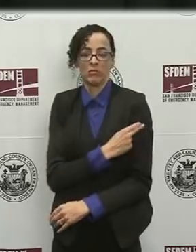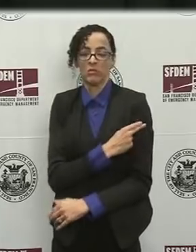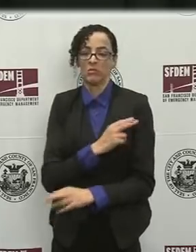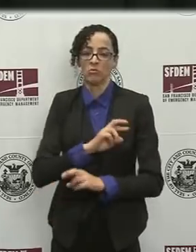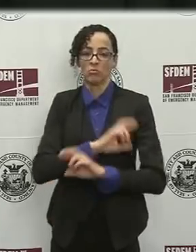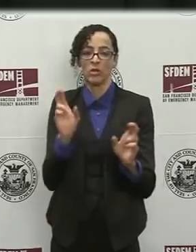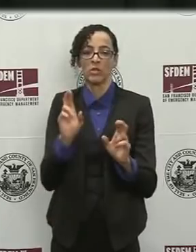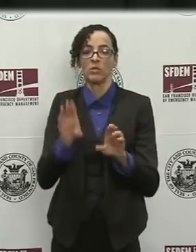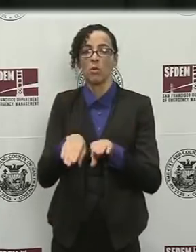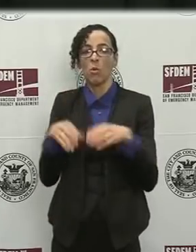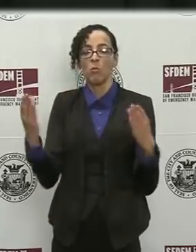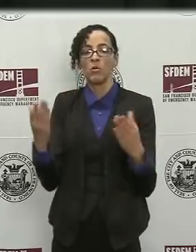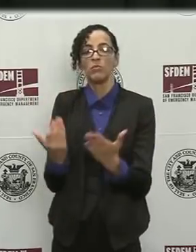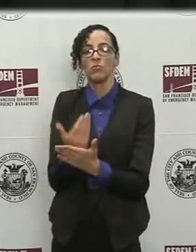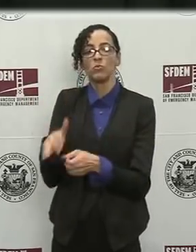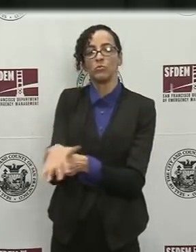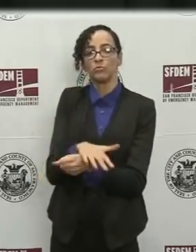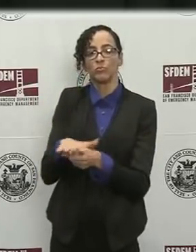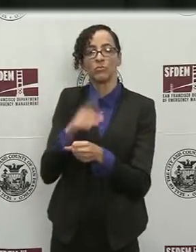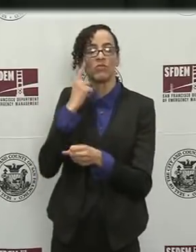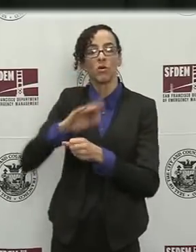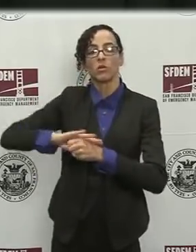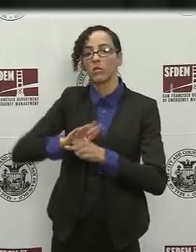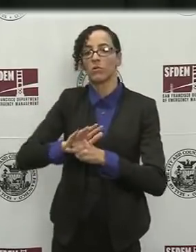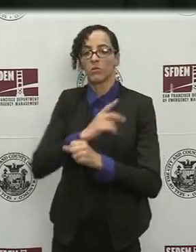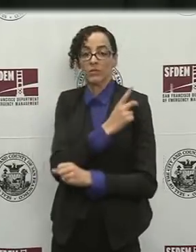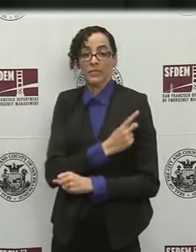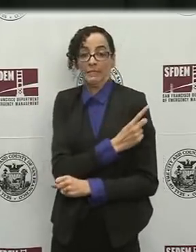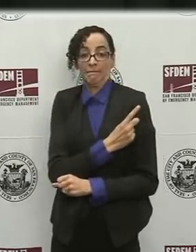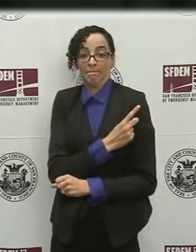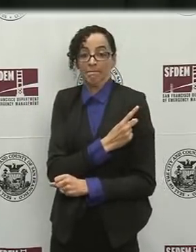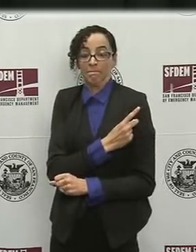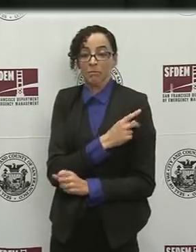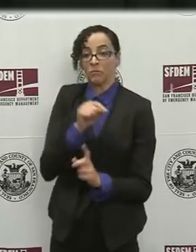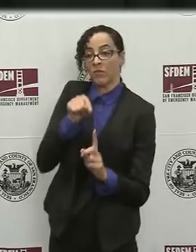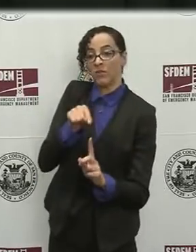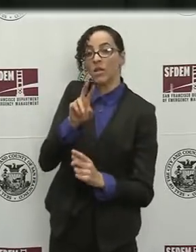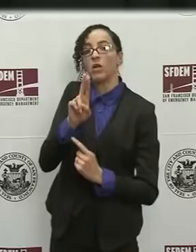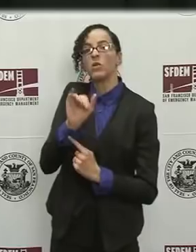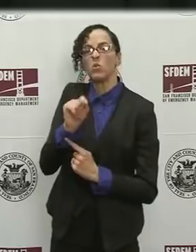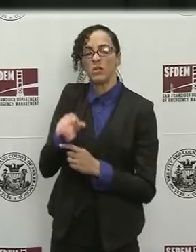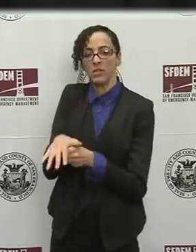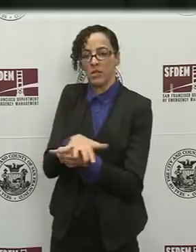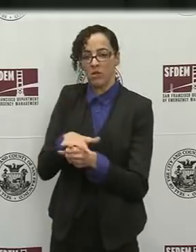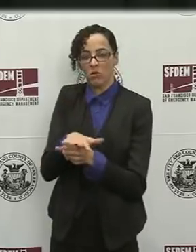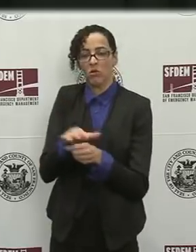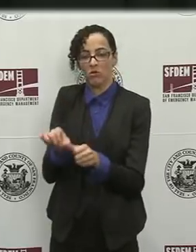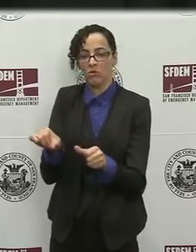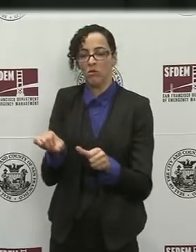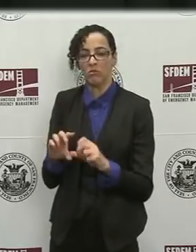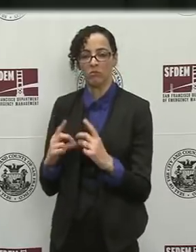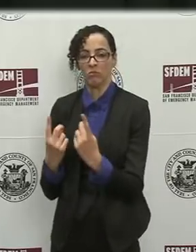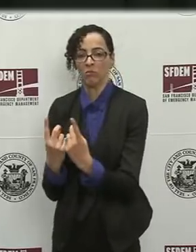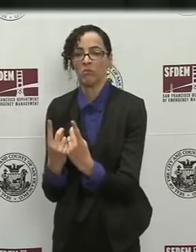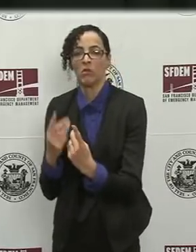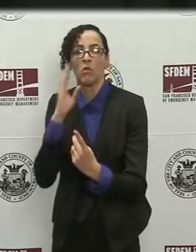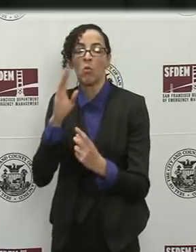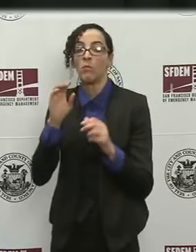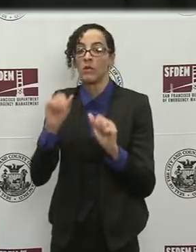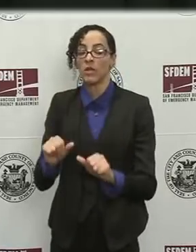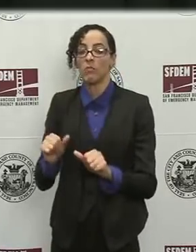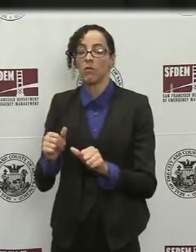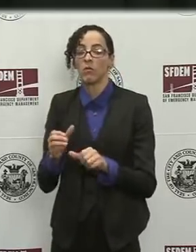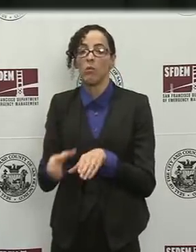coronavirus patients. This unit will have a capacity eventually of 48 additional